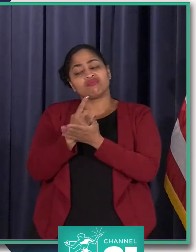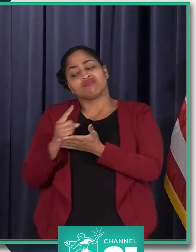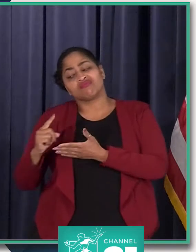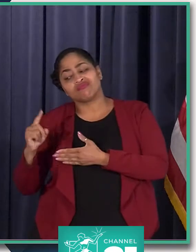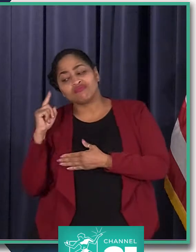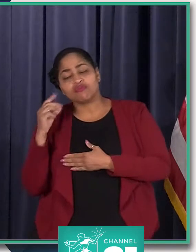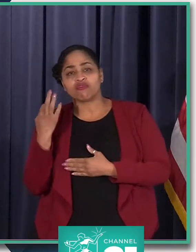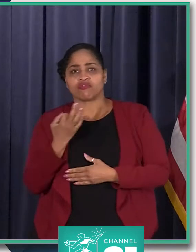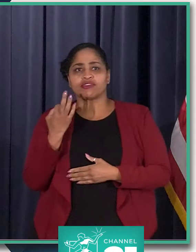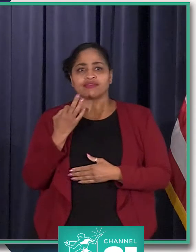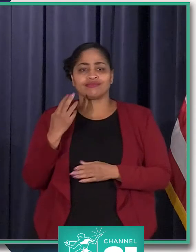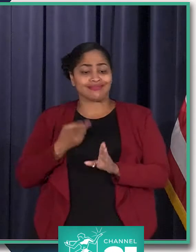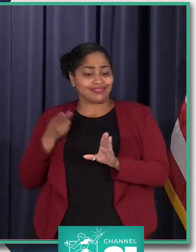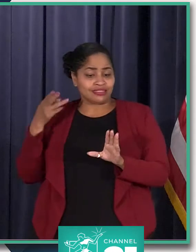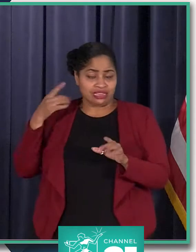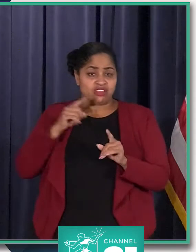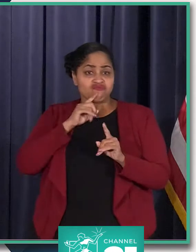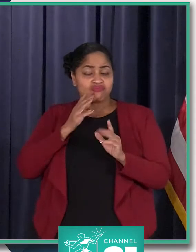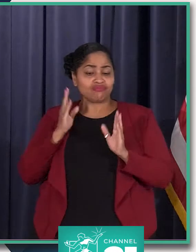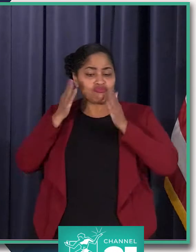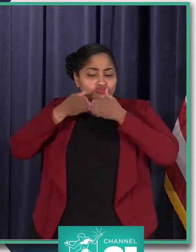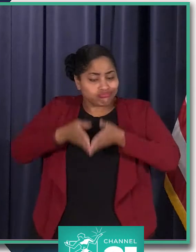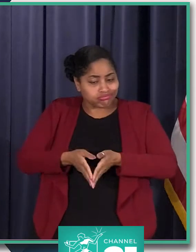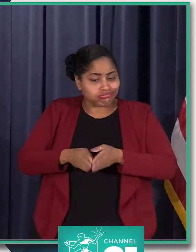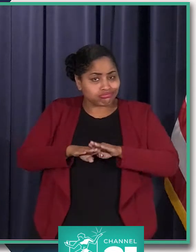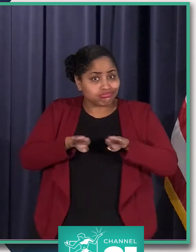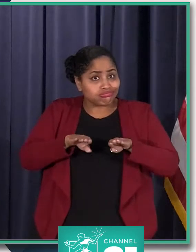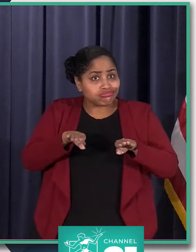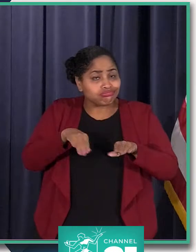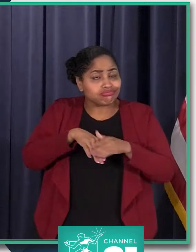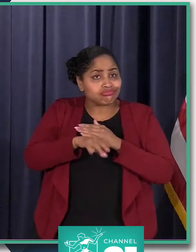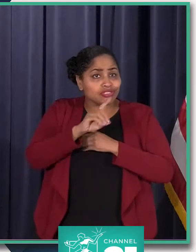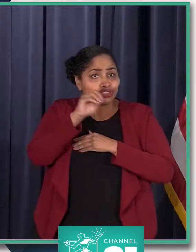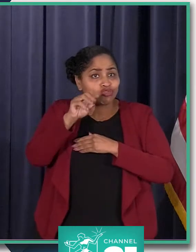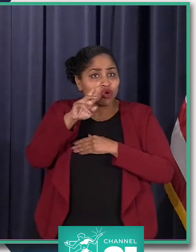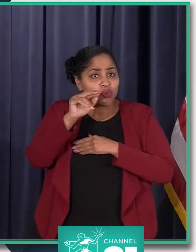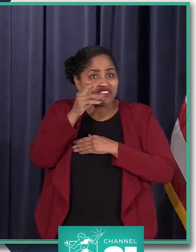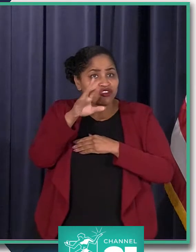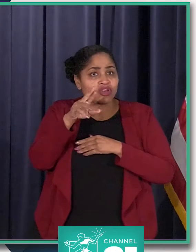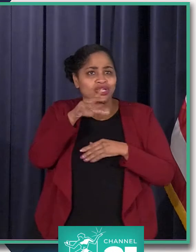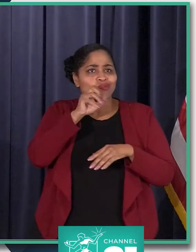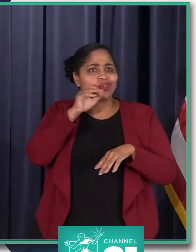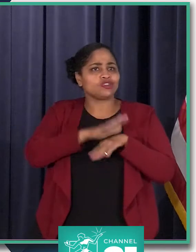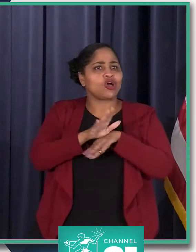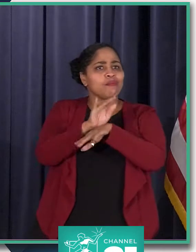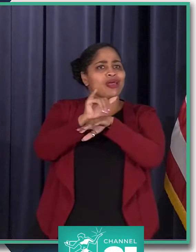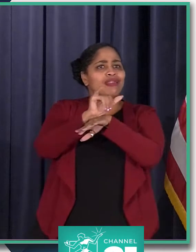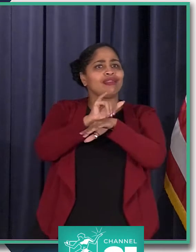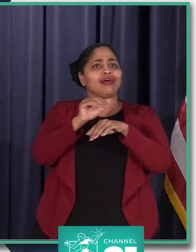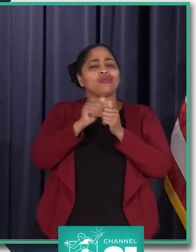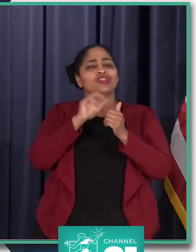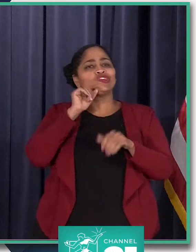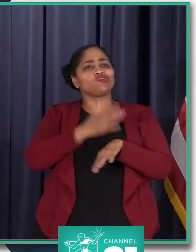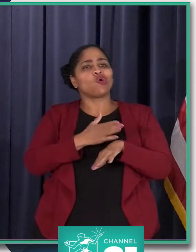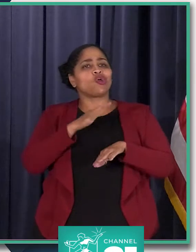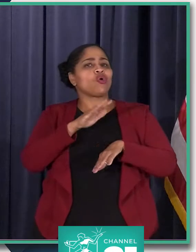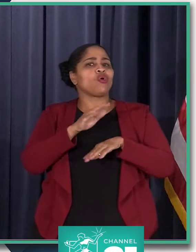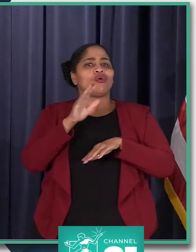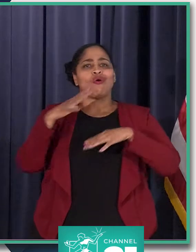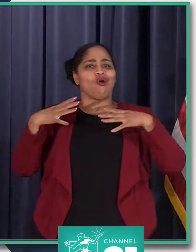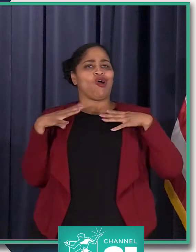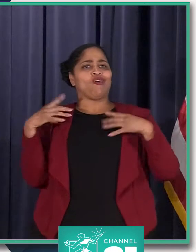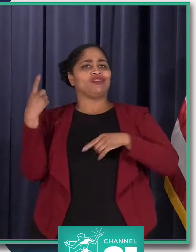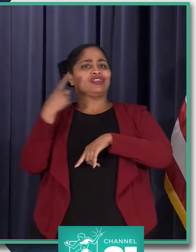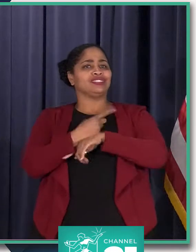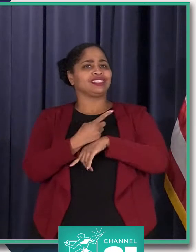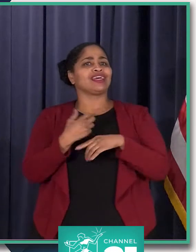Friday, jumping into the Detroit River. Just happened to be over on Belle Isle with his daughter on an off day. And when 3 girls